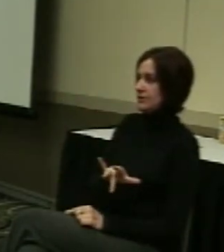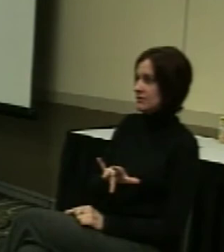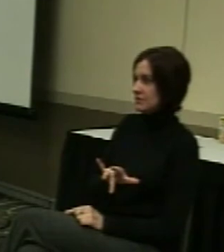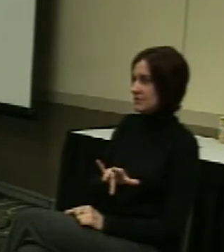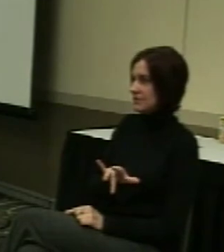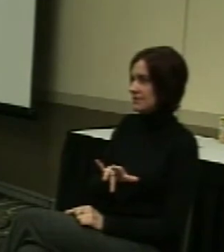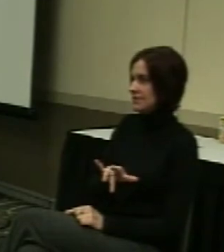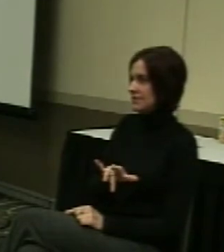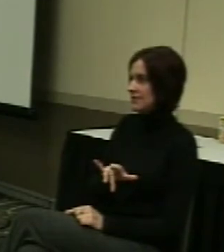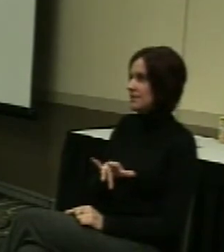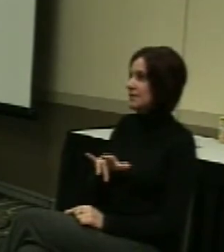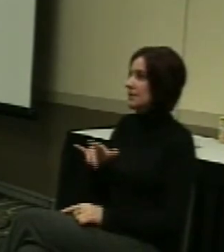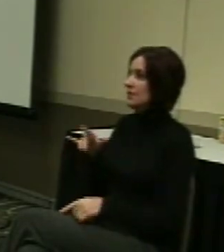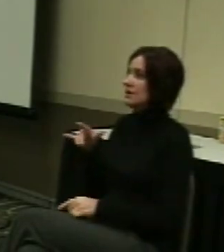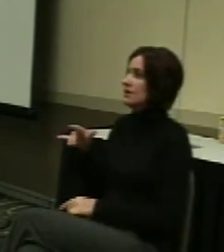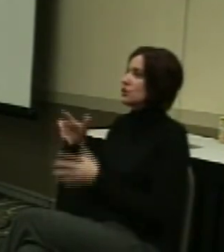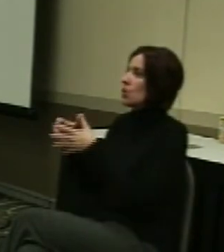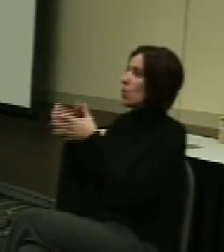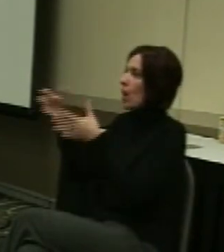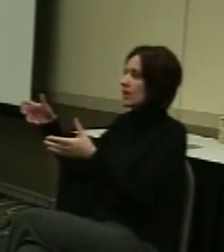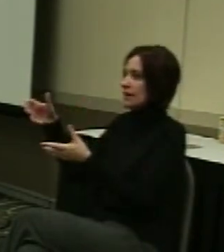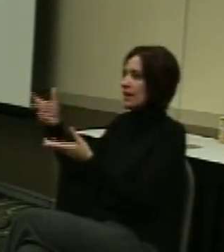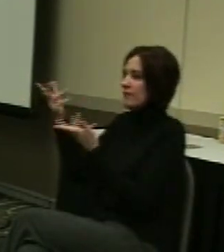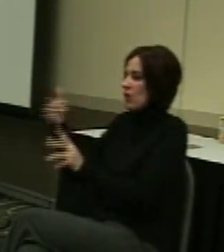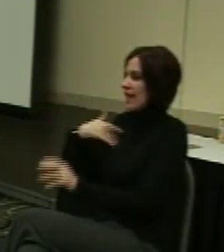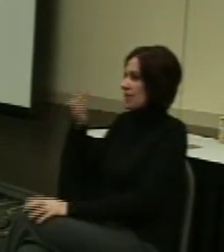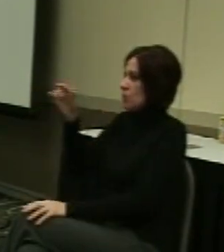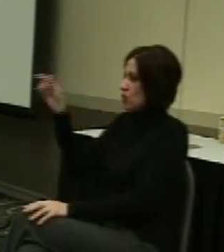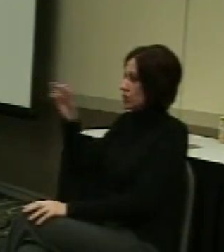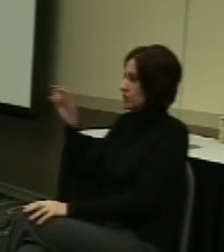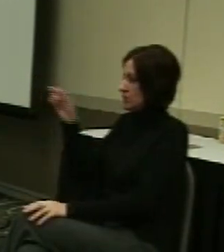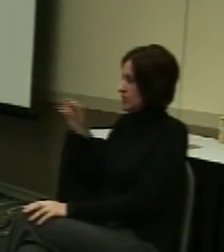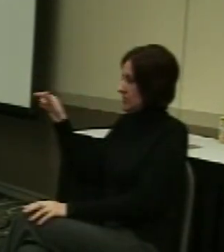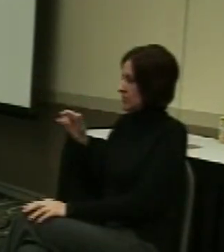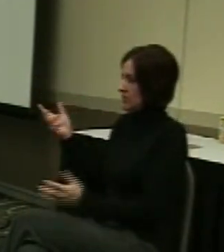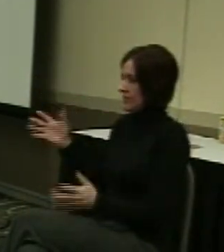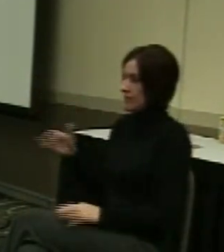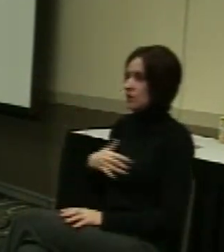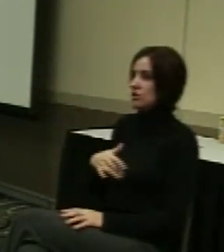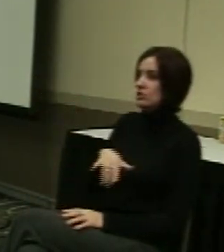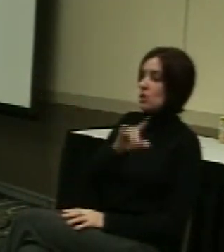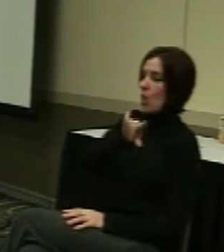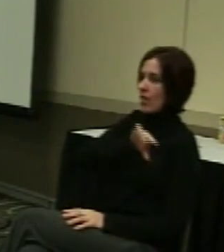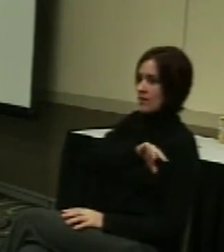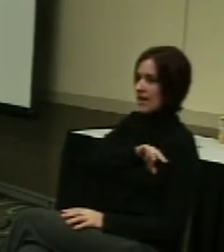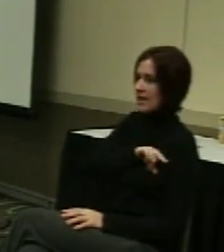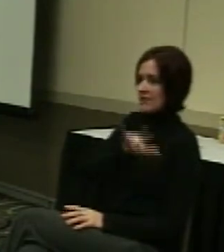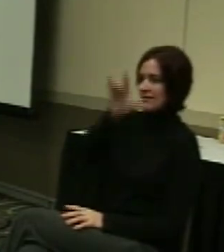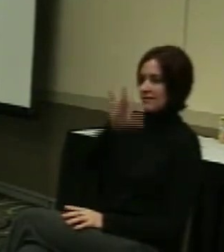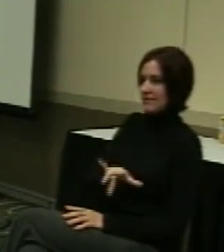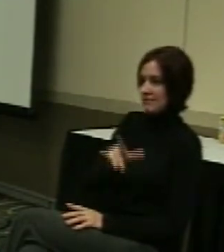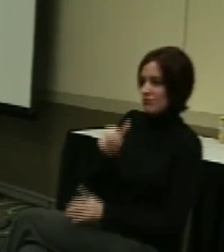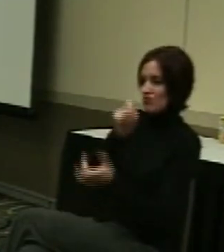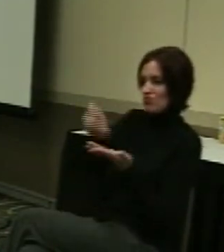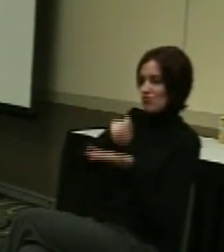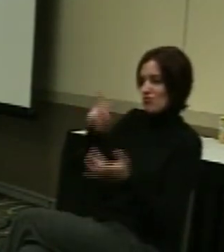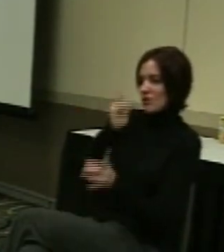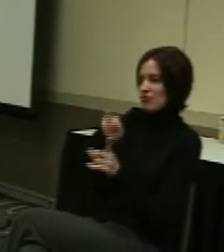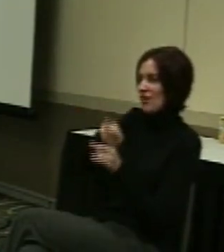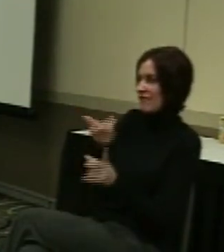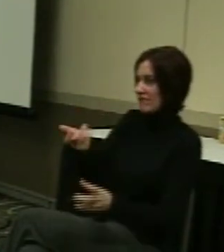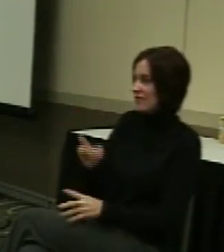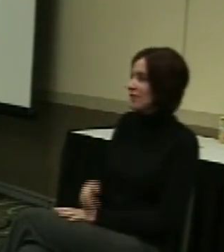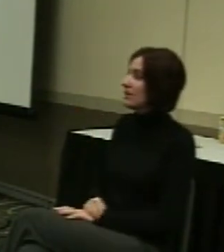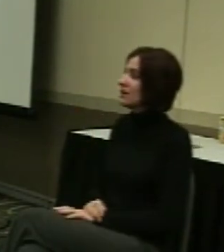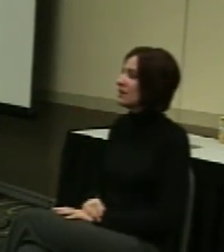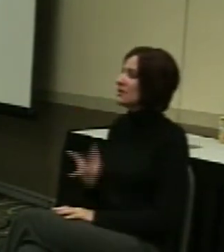And I will pass around just a little pile of these papers, just